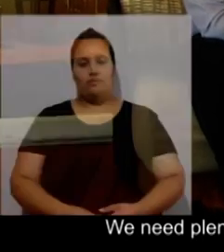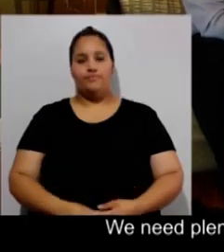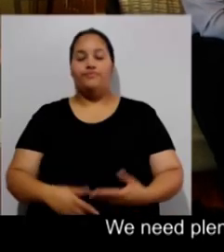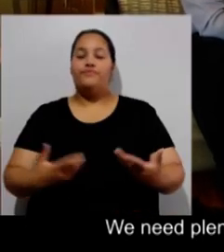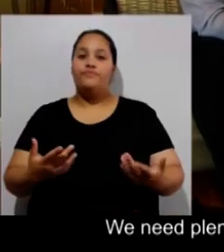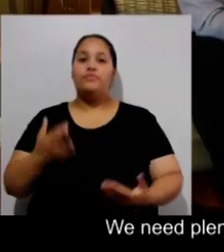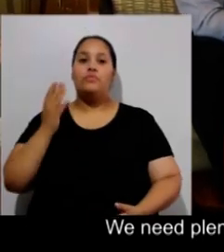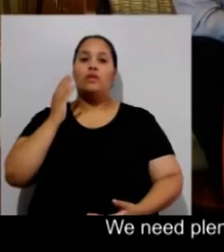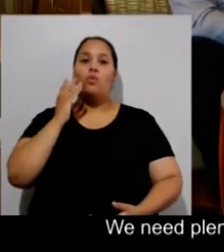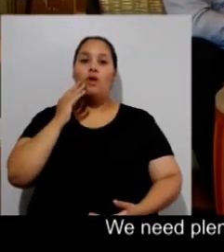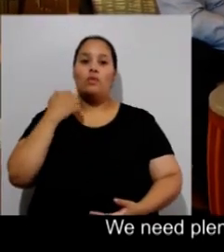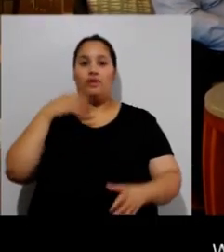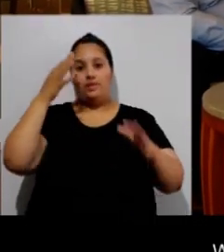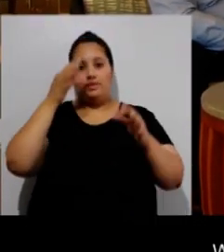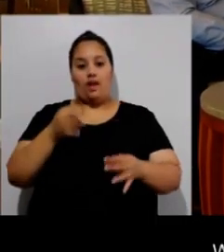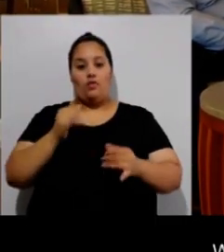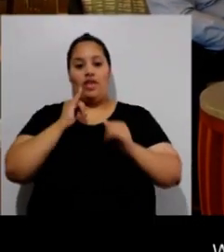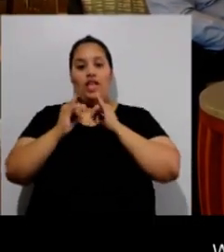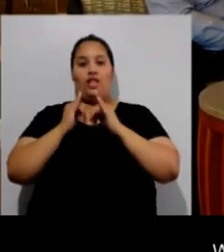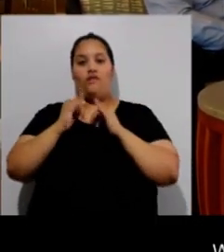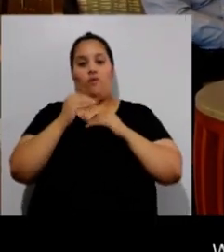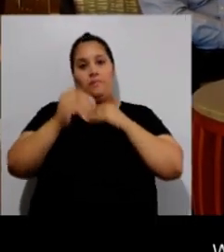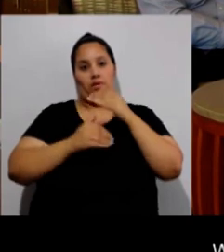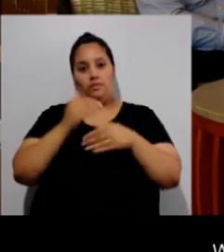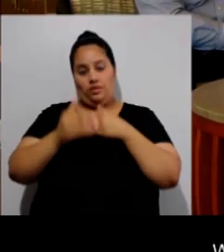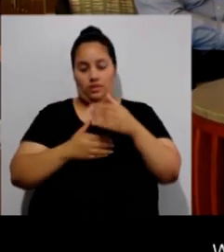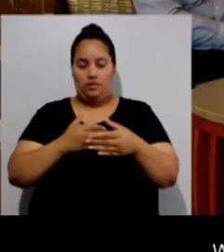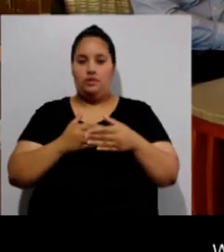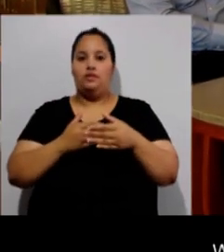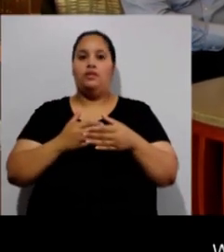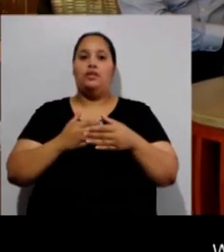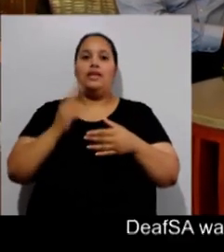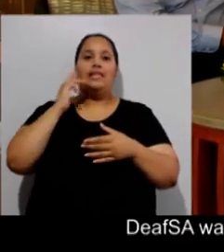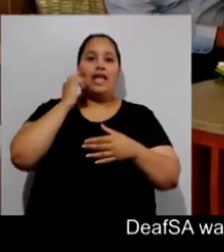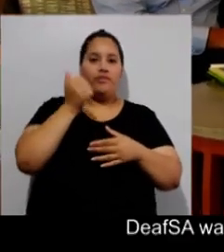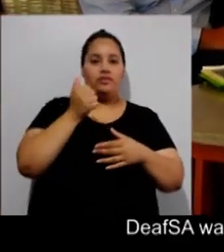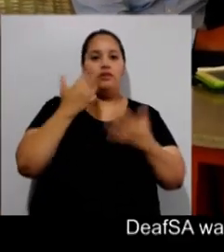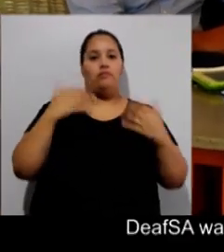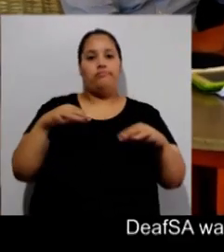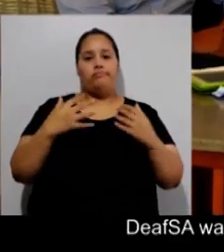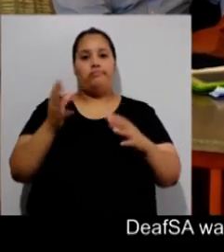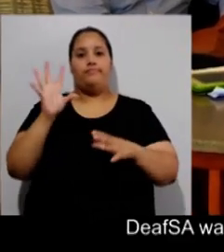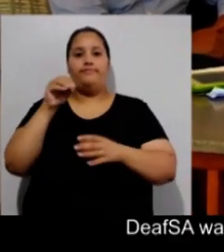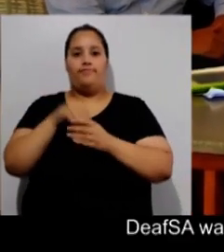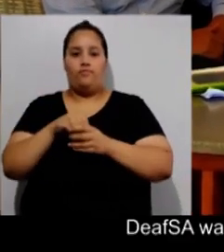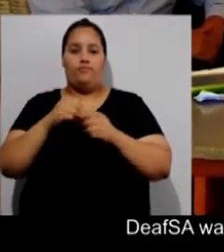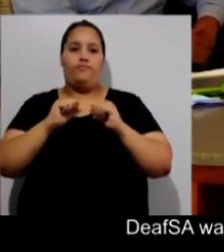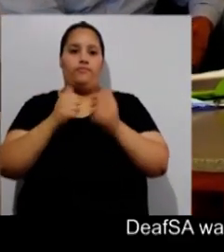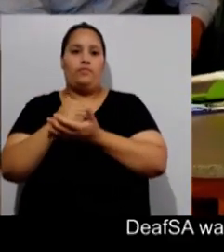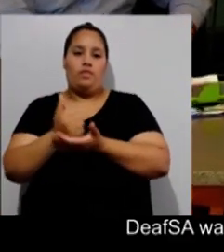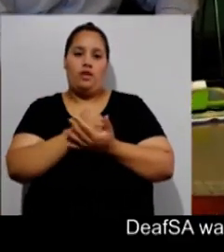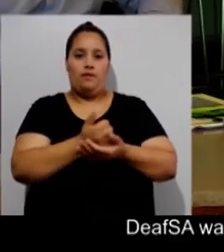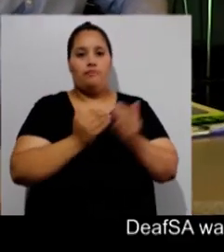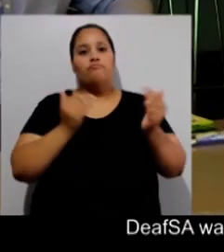learning about the hospitality environment? So, when it came to the interviewing process, Deaf staff was very, very